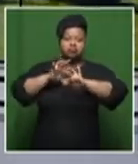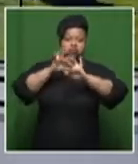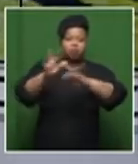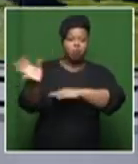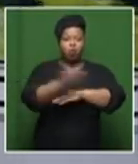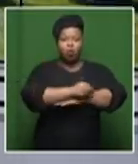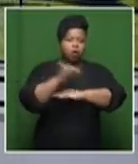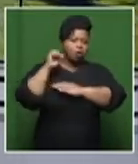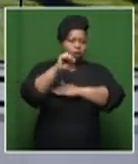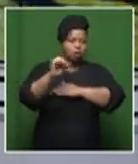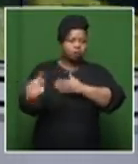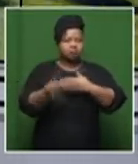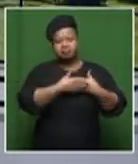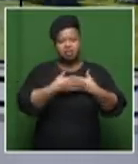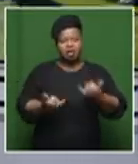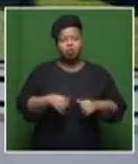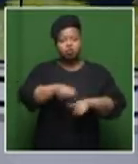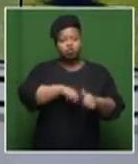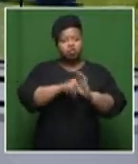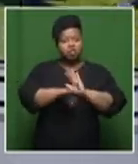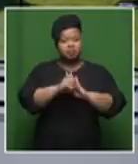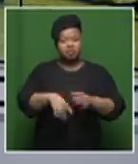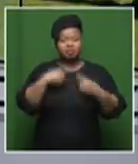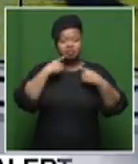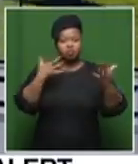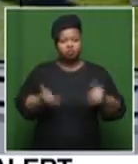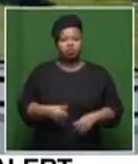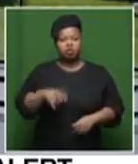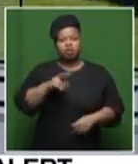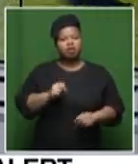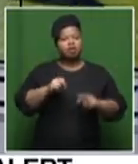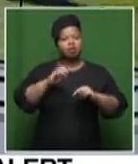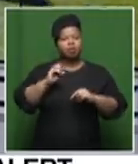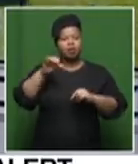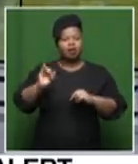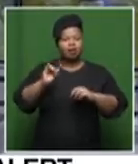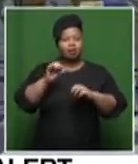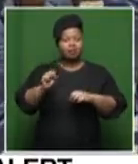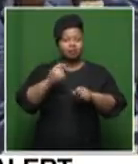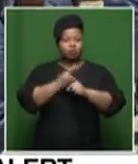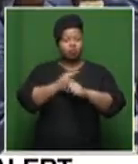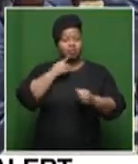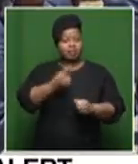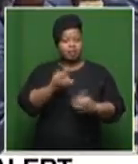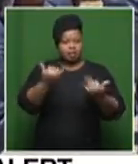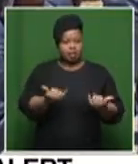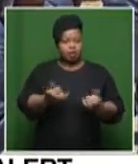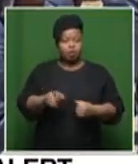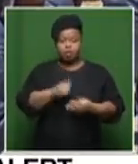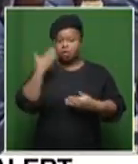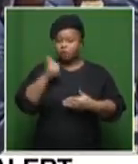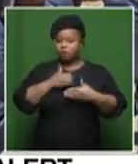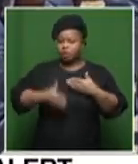for a shutdown have been circulating on social media. National Joint Operational and Intelligence Structures said at the weekend